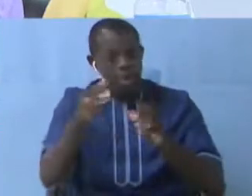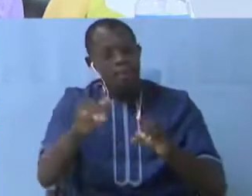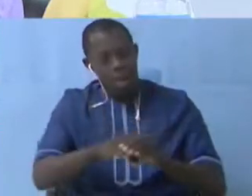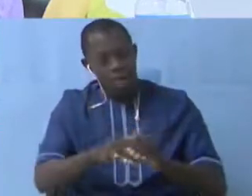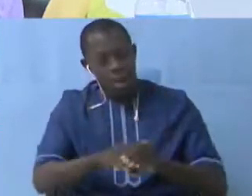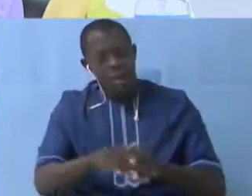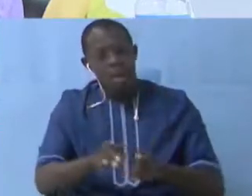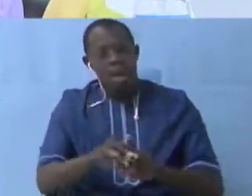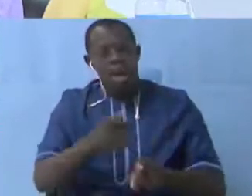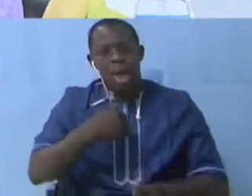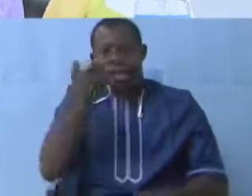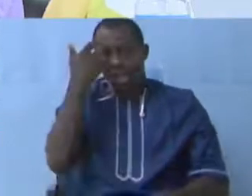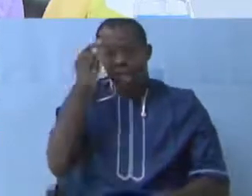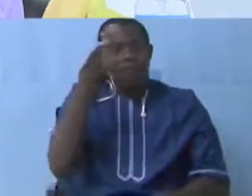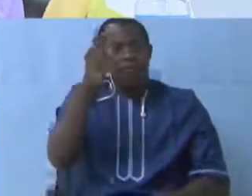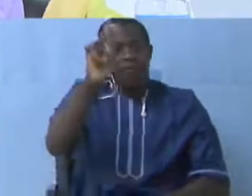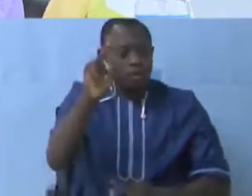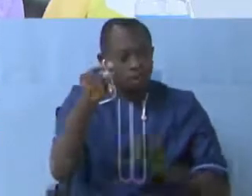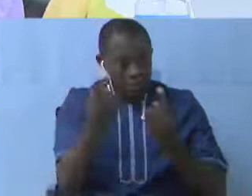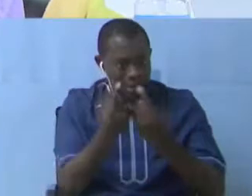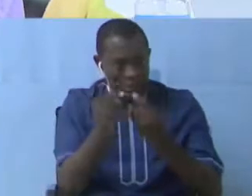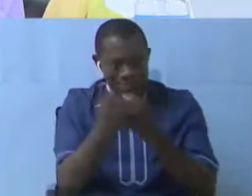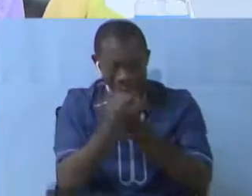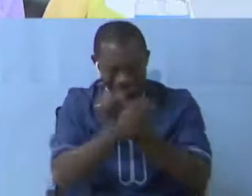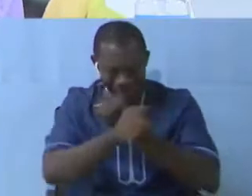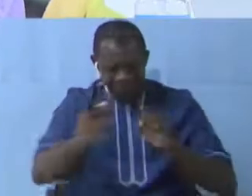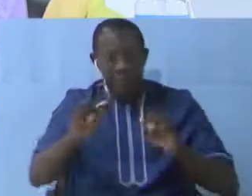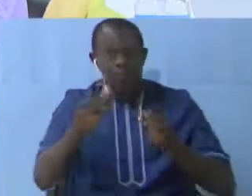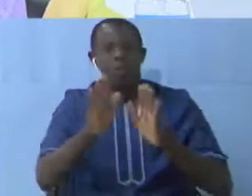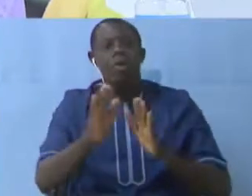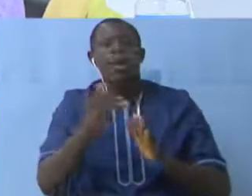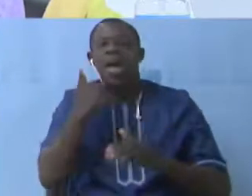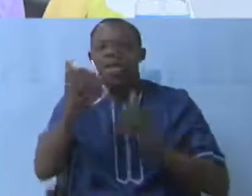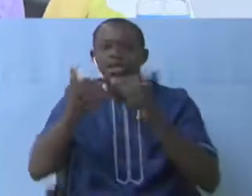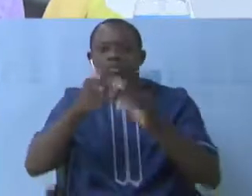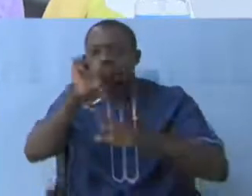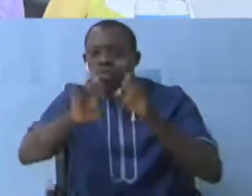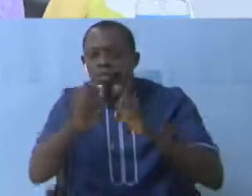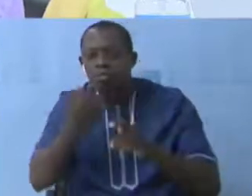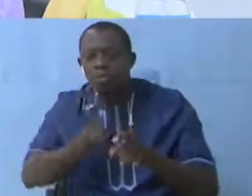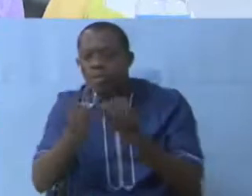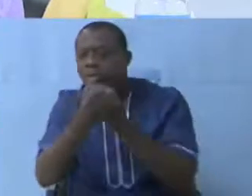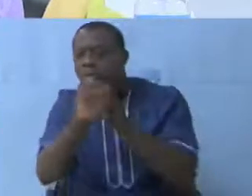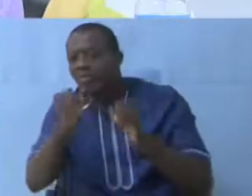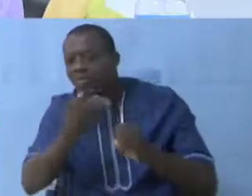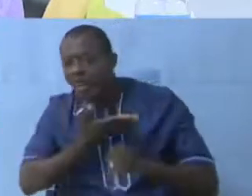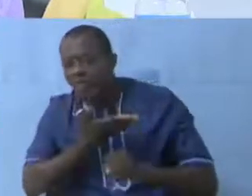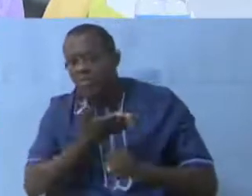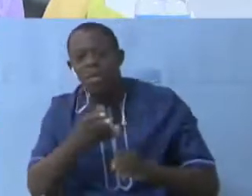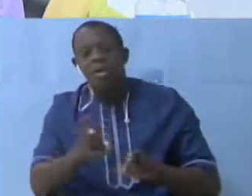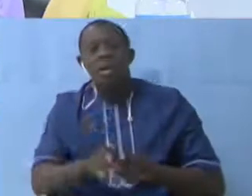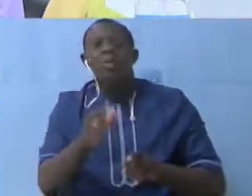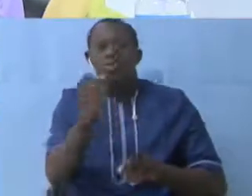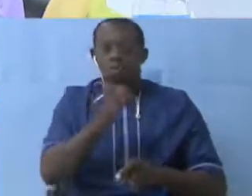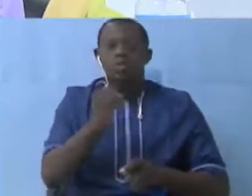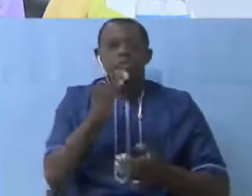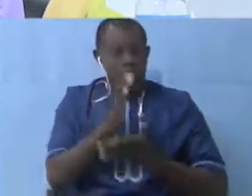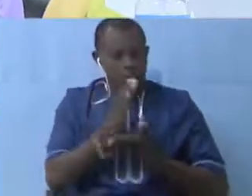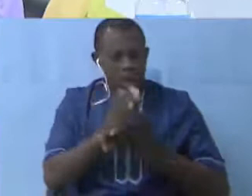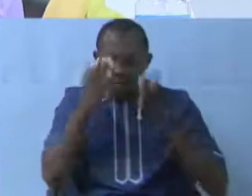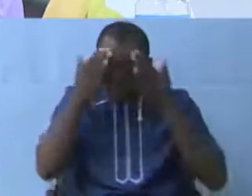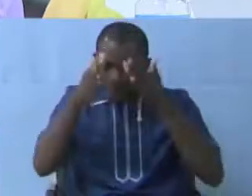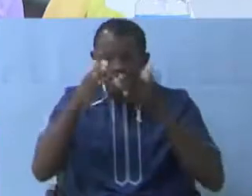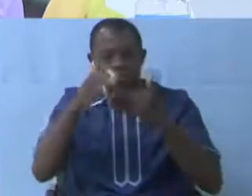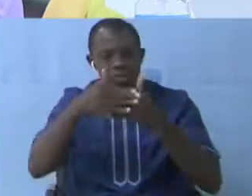I think the first thing was safety. How people were people safe, because of course we were more concerned